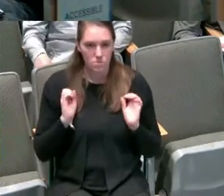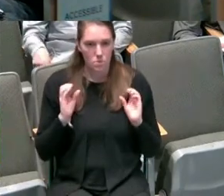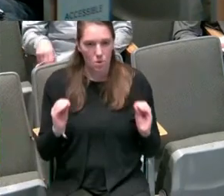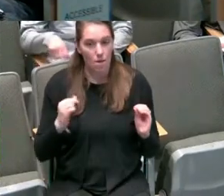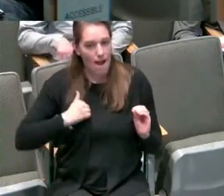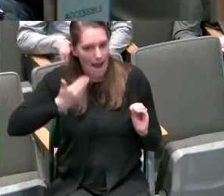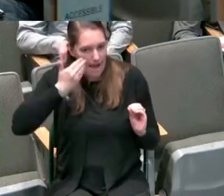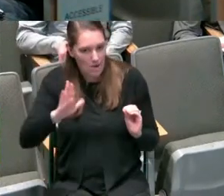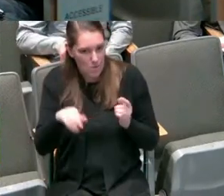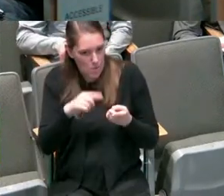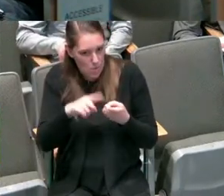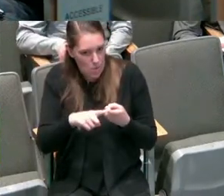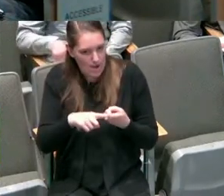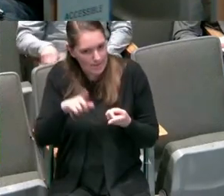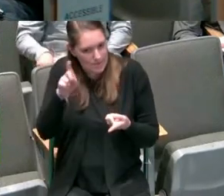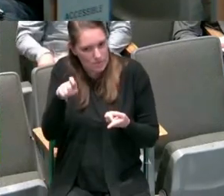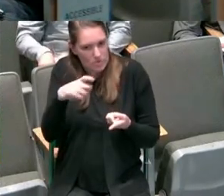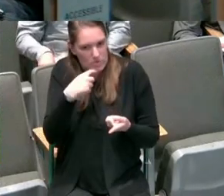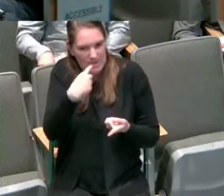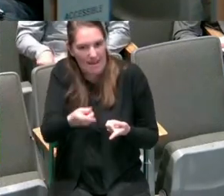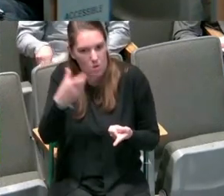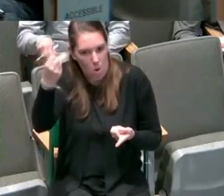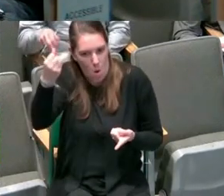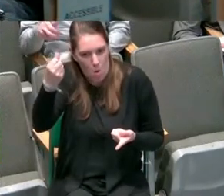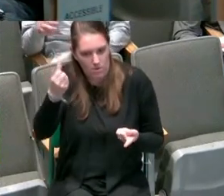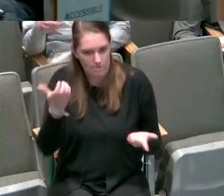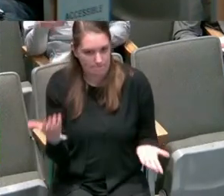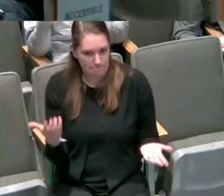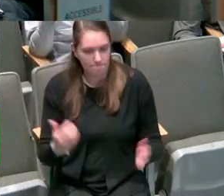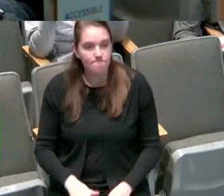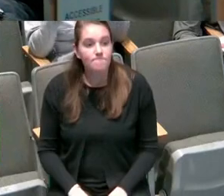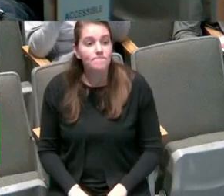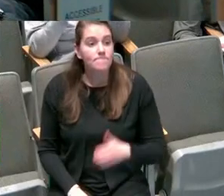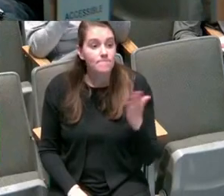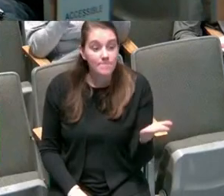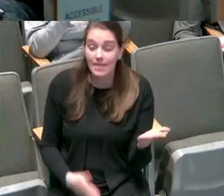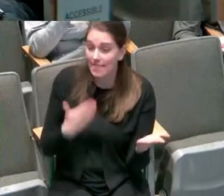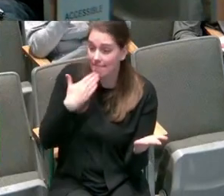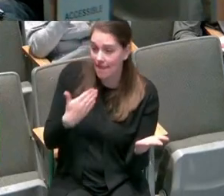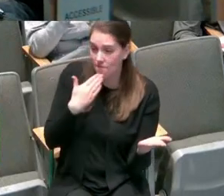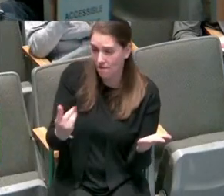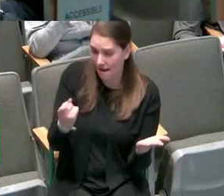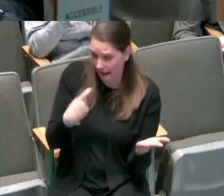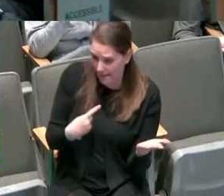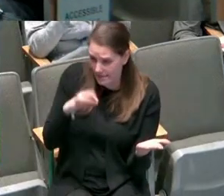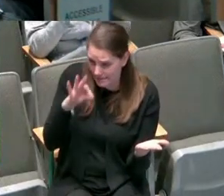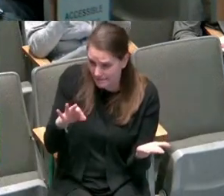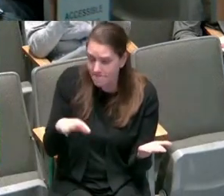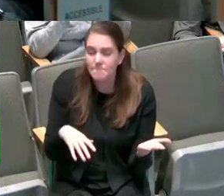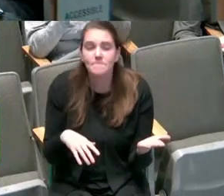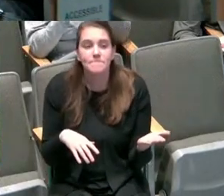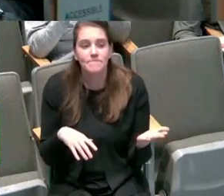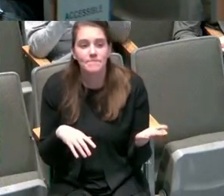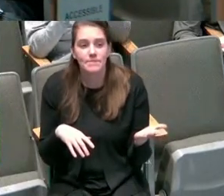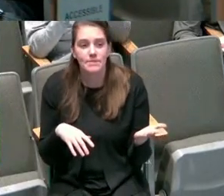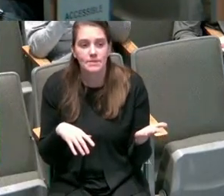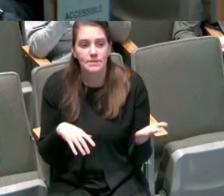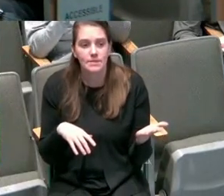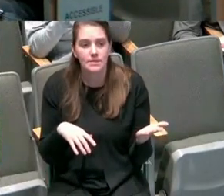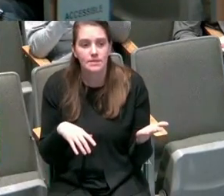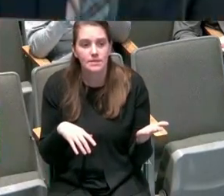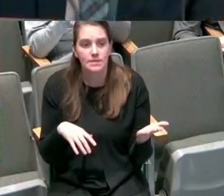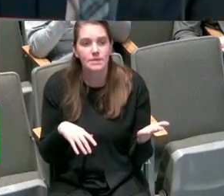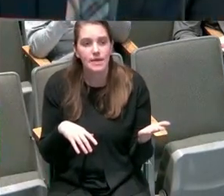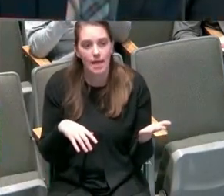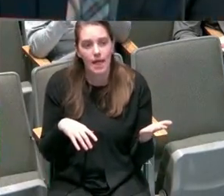I don't know when when I'm supposed to do that part okay well thank you for asking and let's let me just